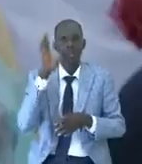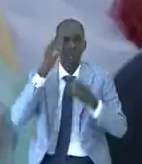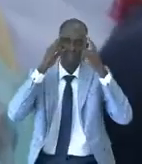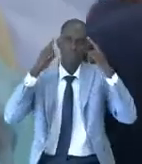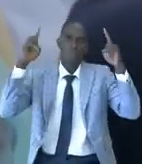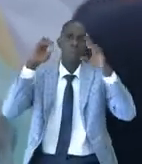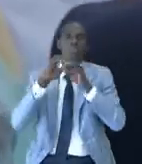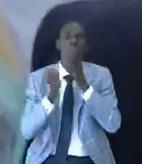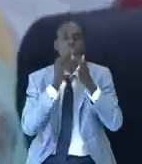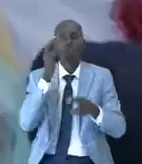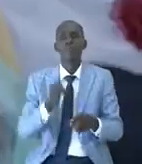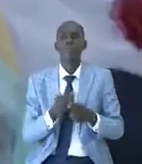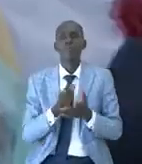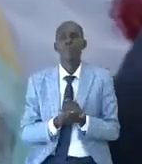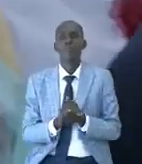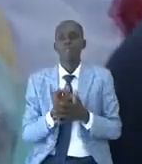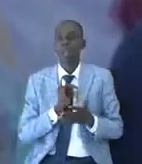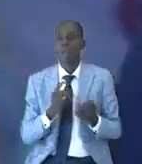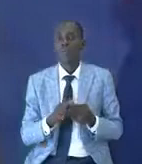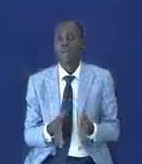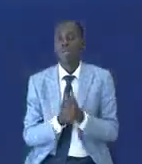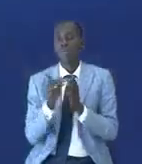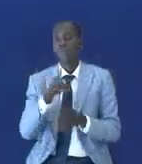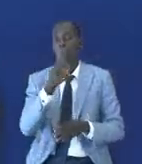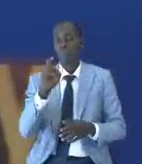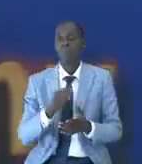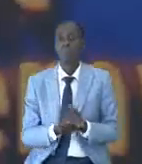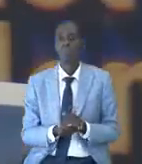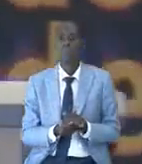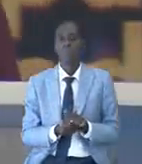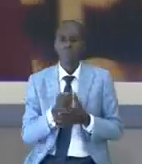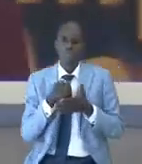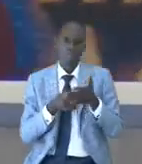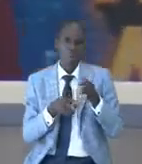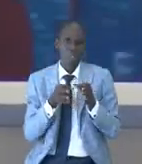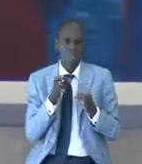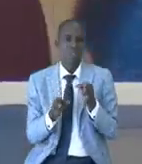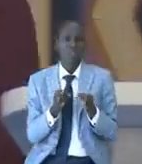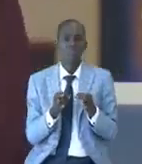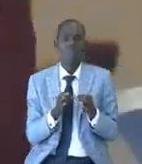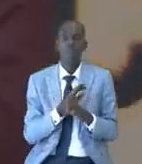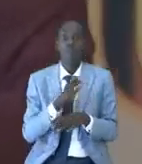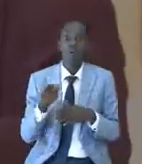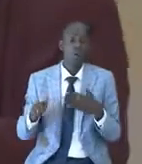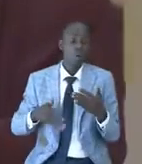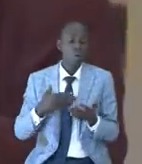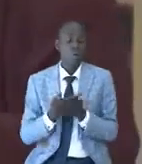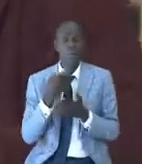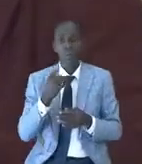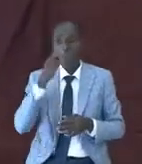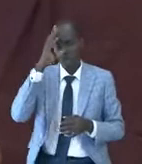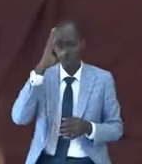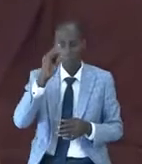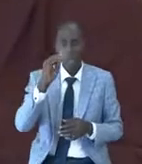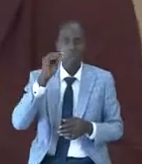succeed. Amen. Let me ask you a question. What if all the men, all the women